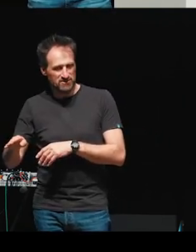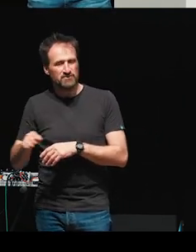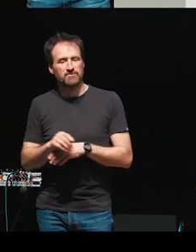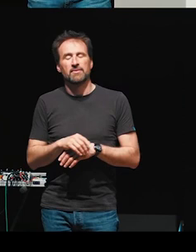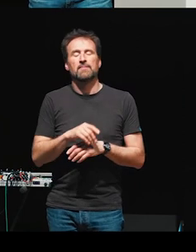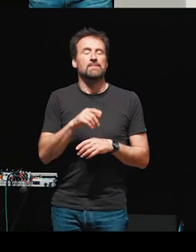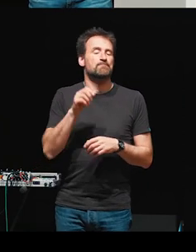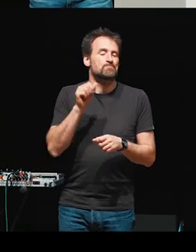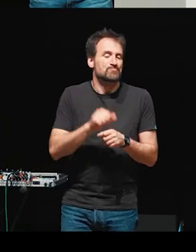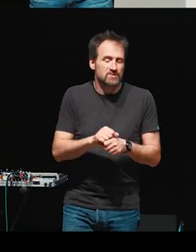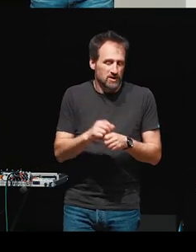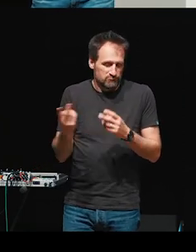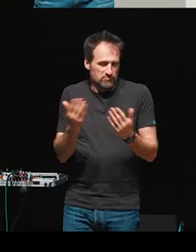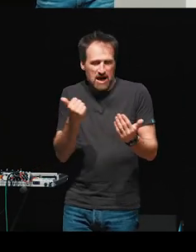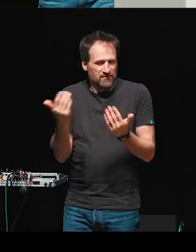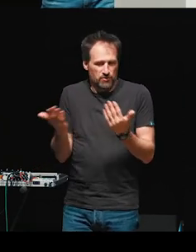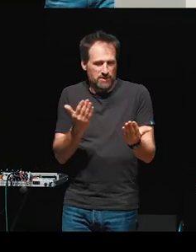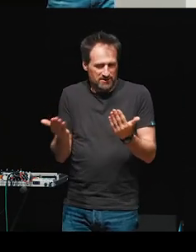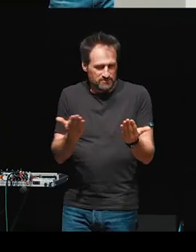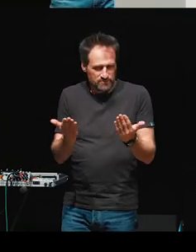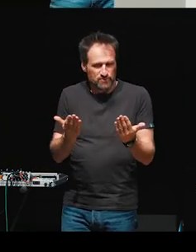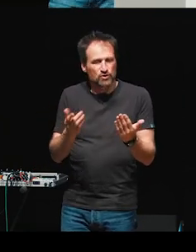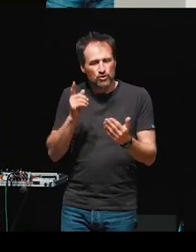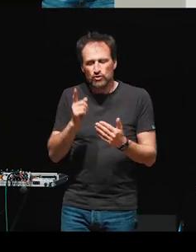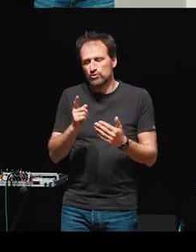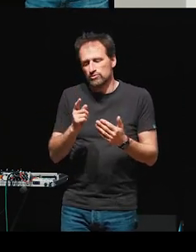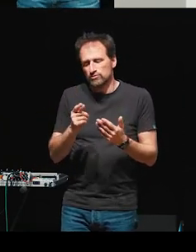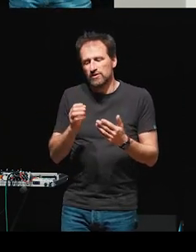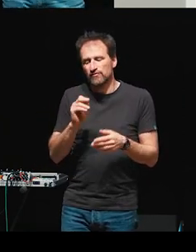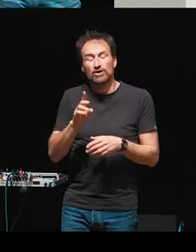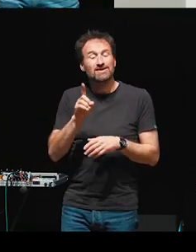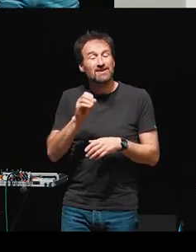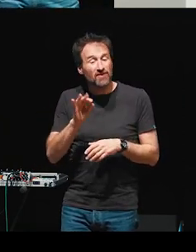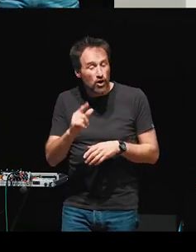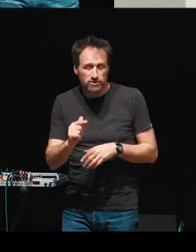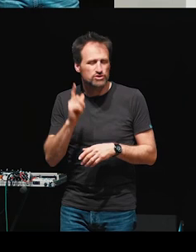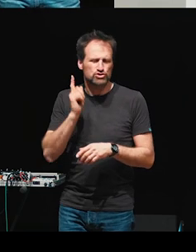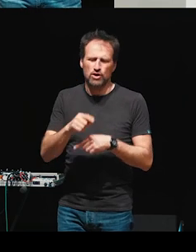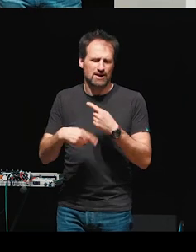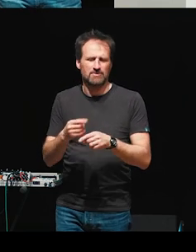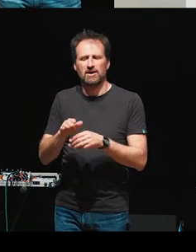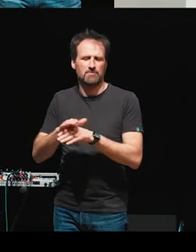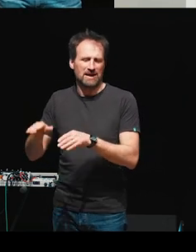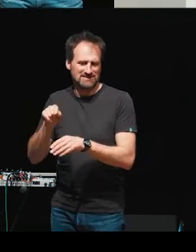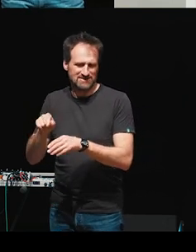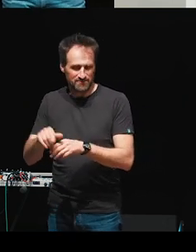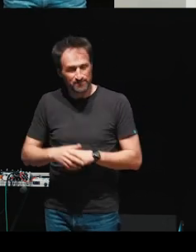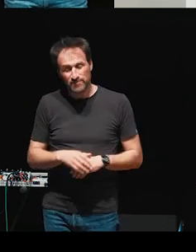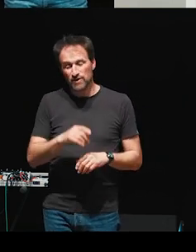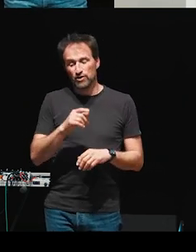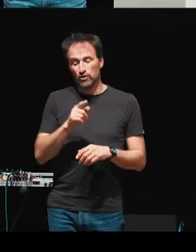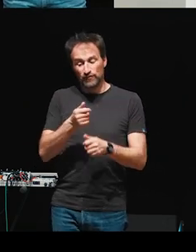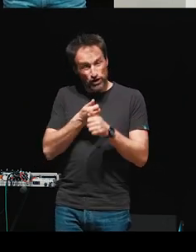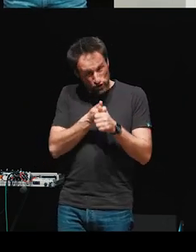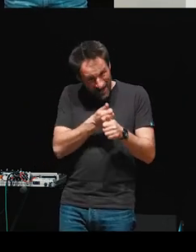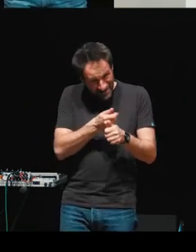could be base or variant, and it just returns that. And by default, it should always return base. And track is something where you trigger an event, where